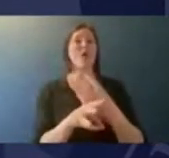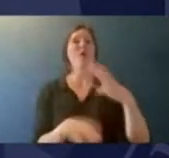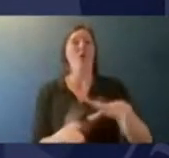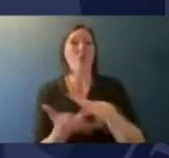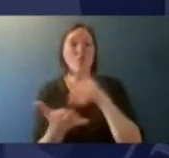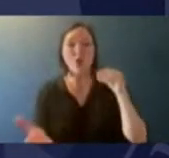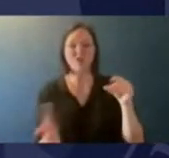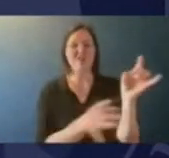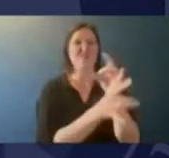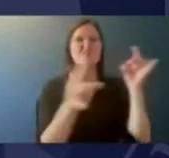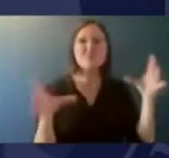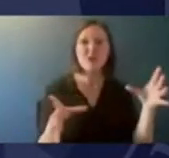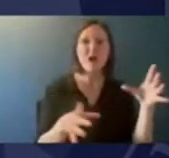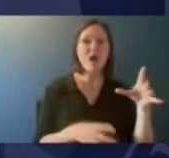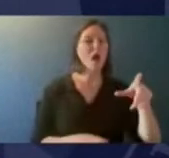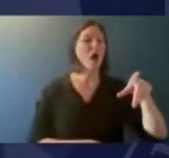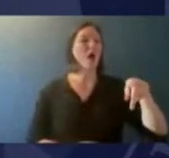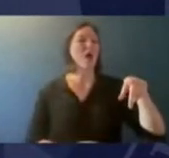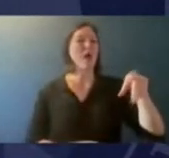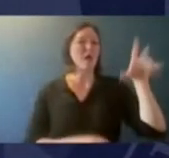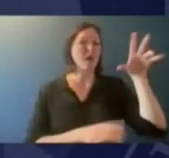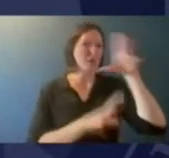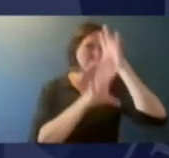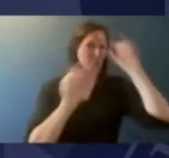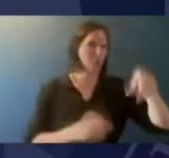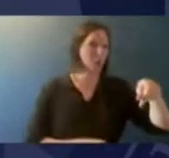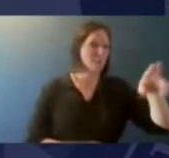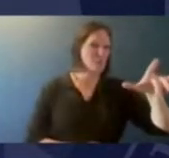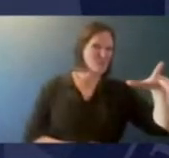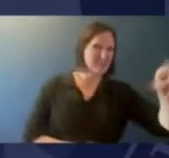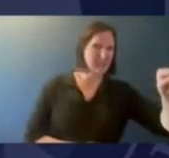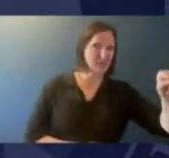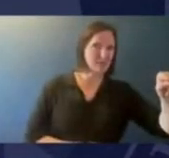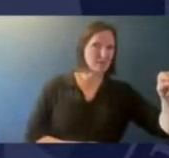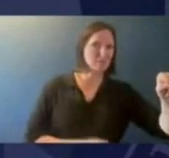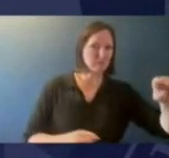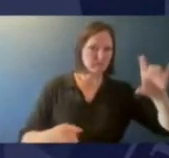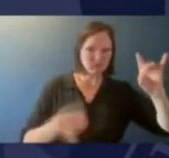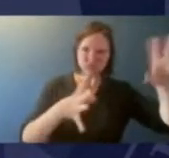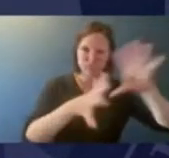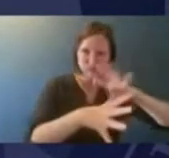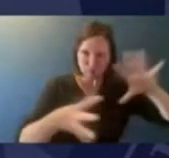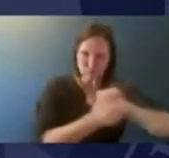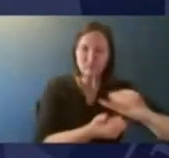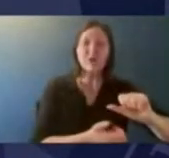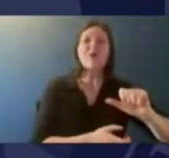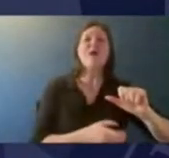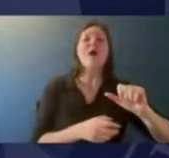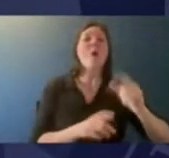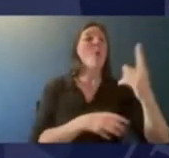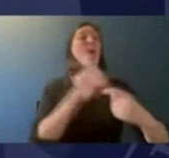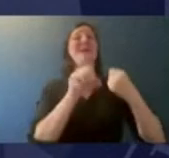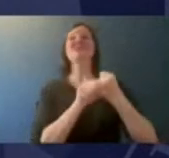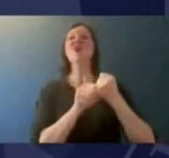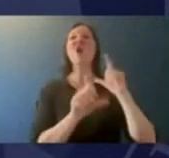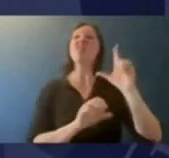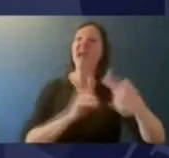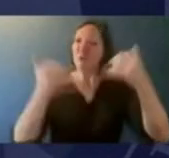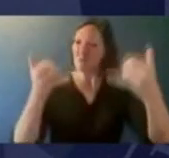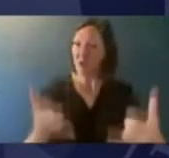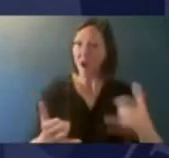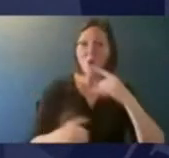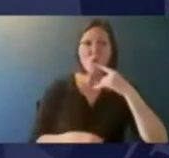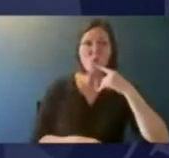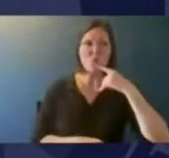atrocities committed by Putin's military in Bucha. 1 year later, Russia continues its illegal